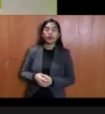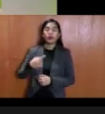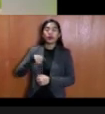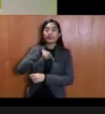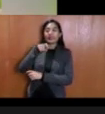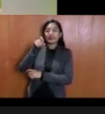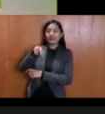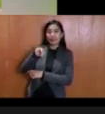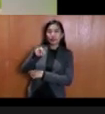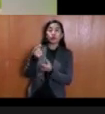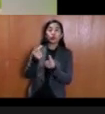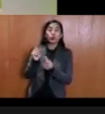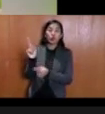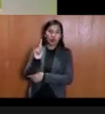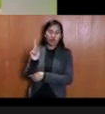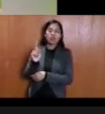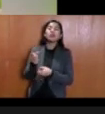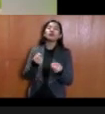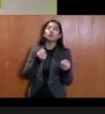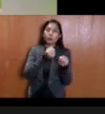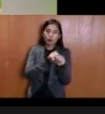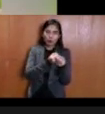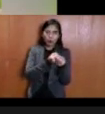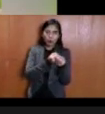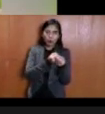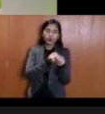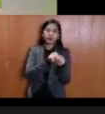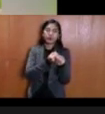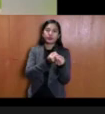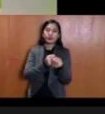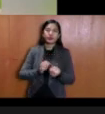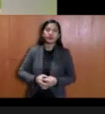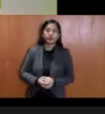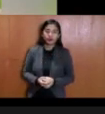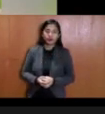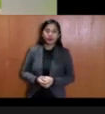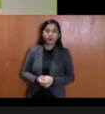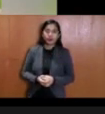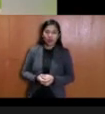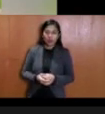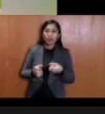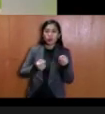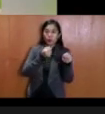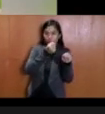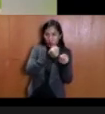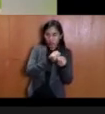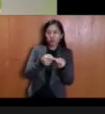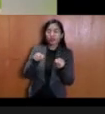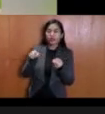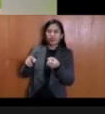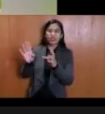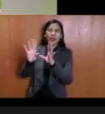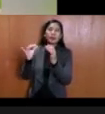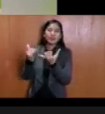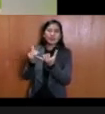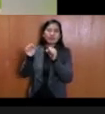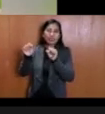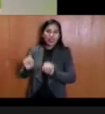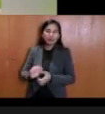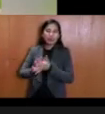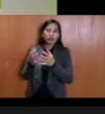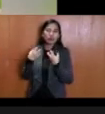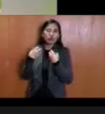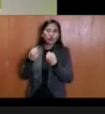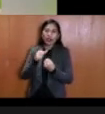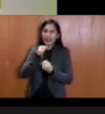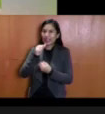to support them and capacitate them so that they can increase also their resilience. Thank you. Yeah, because